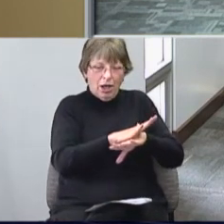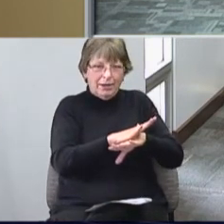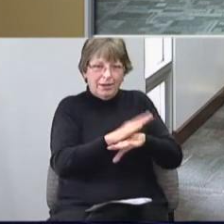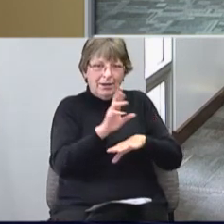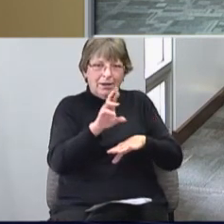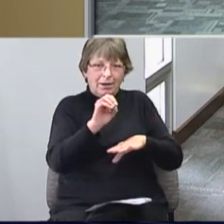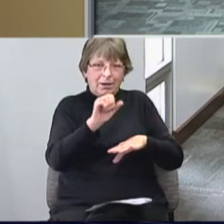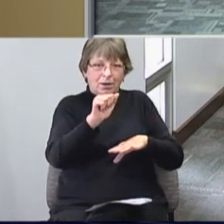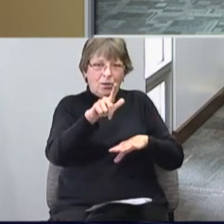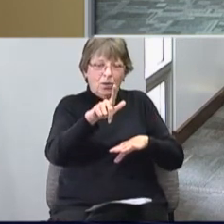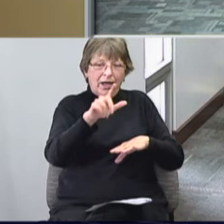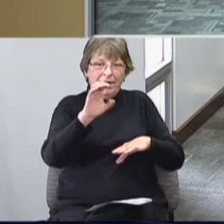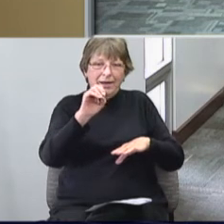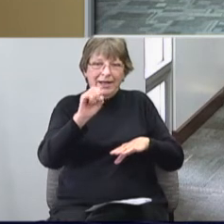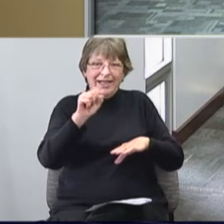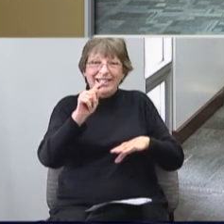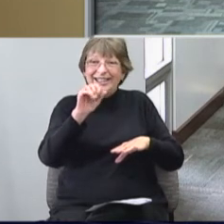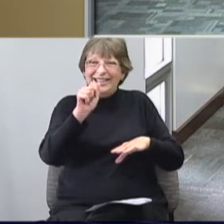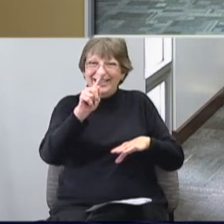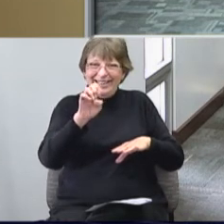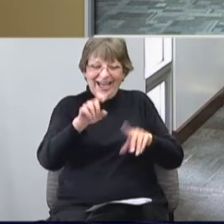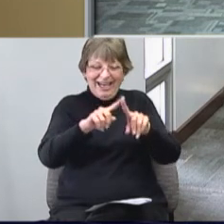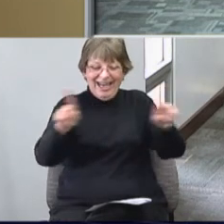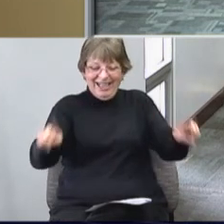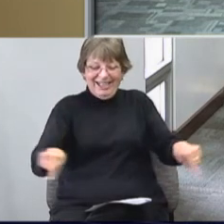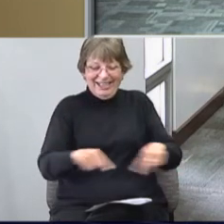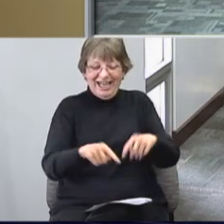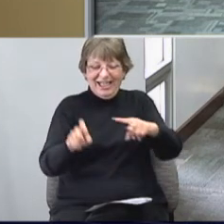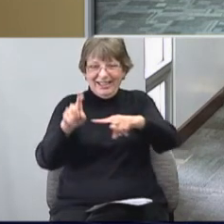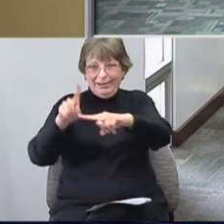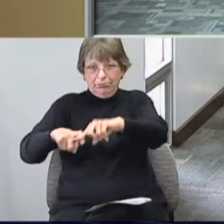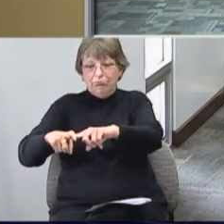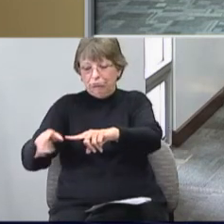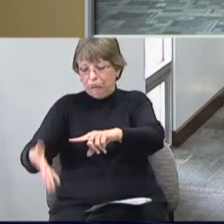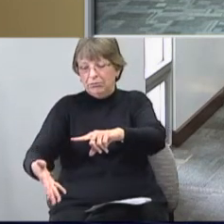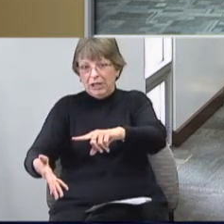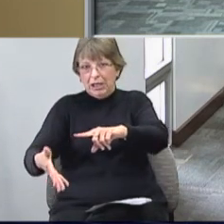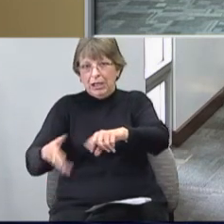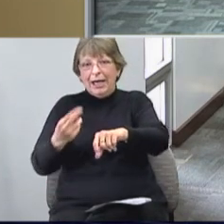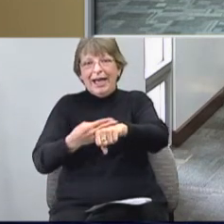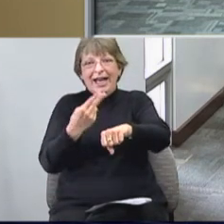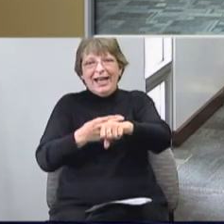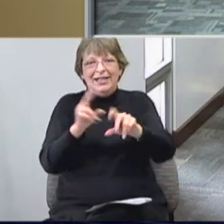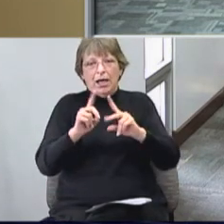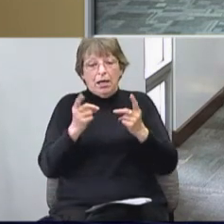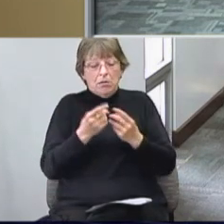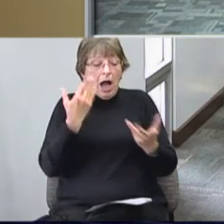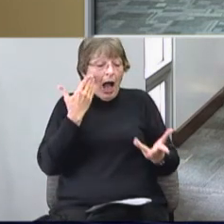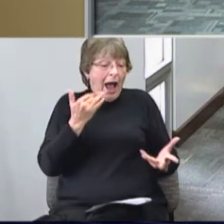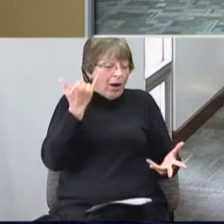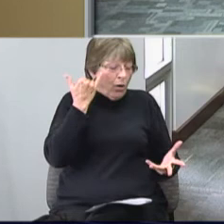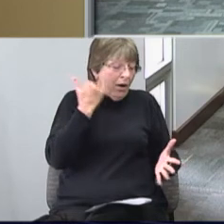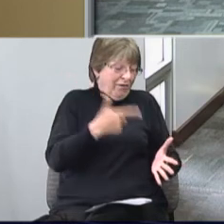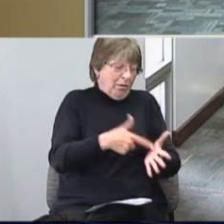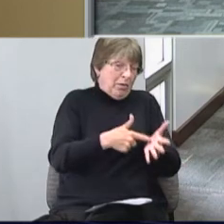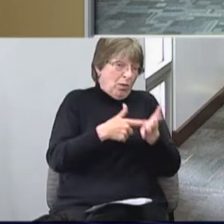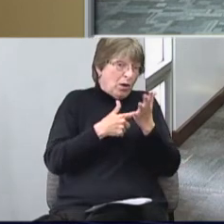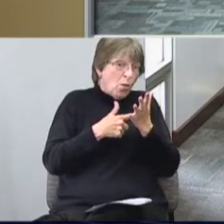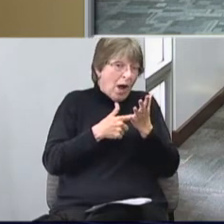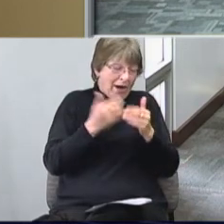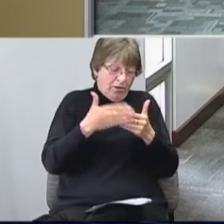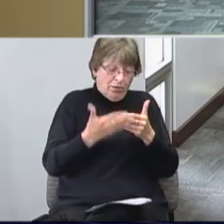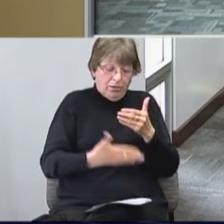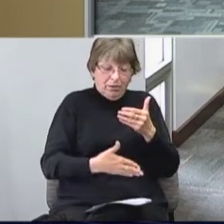Historic District. I don't know that you all would want to pass an ordinance requiring people to put those on if they have a